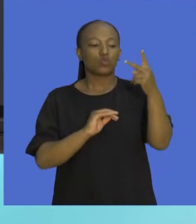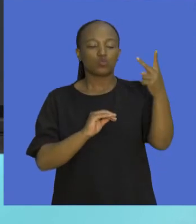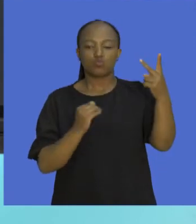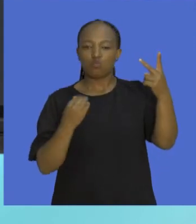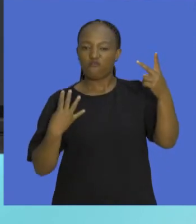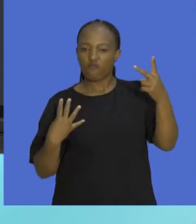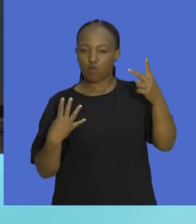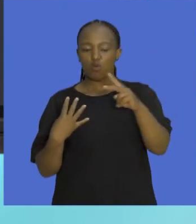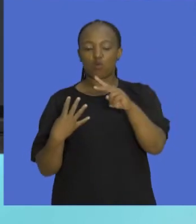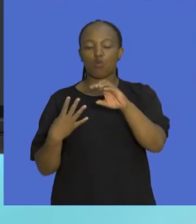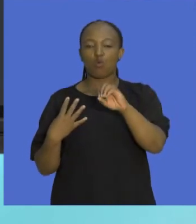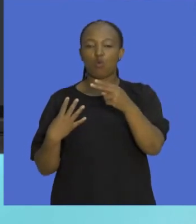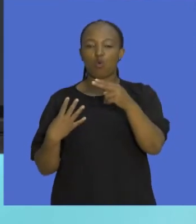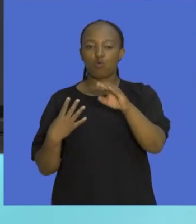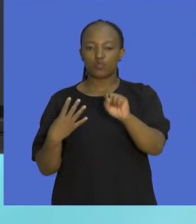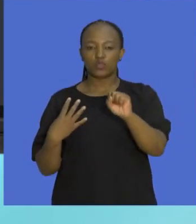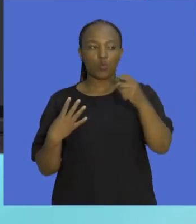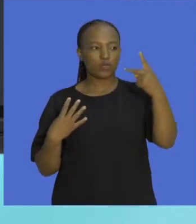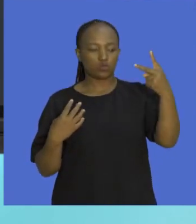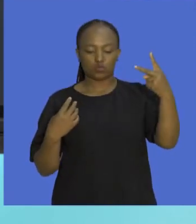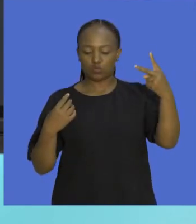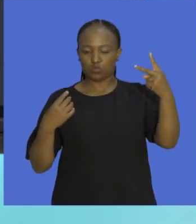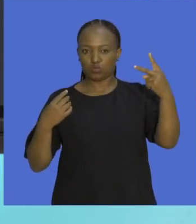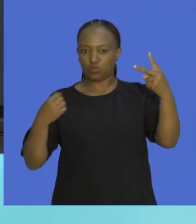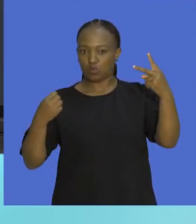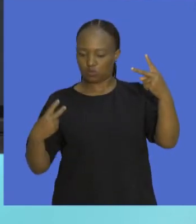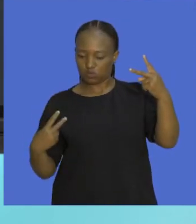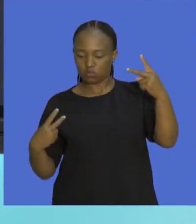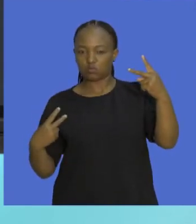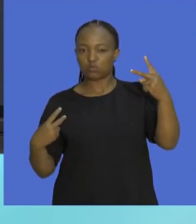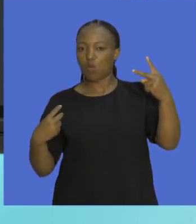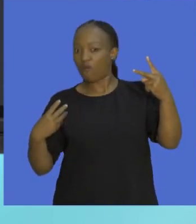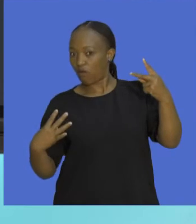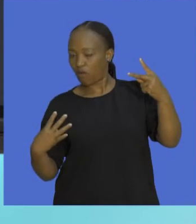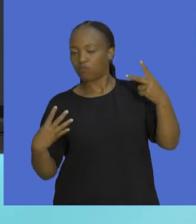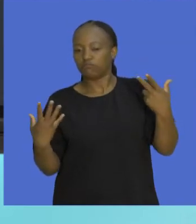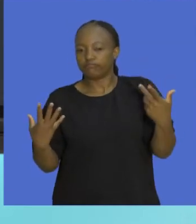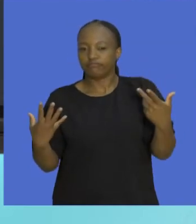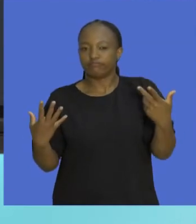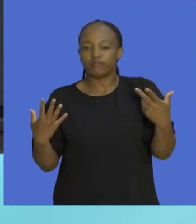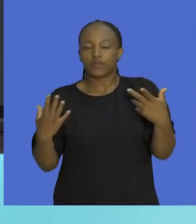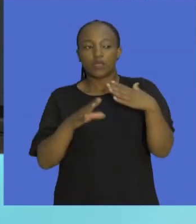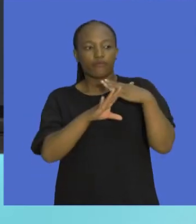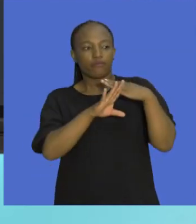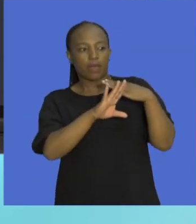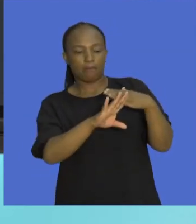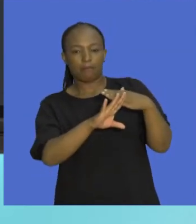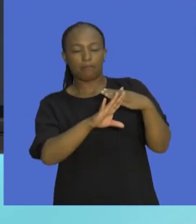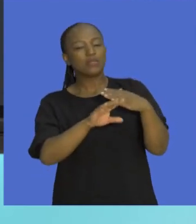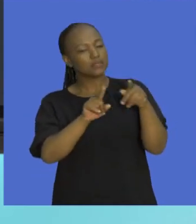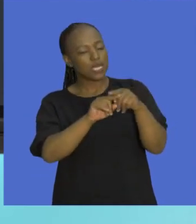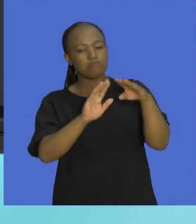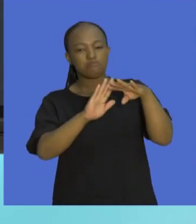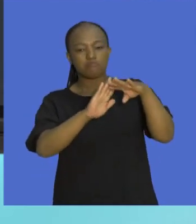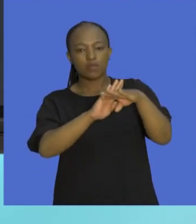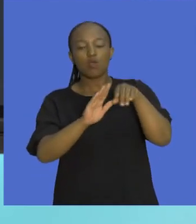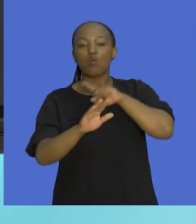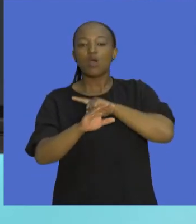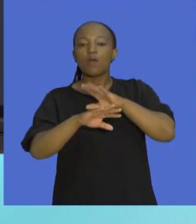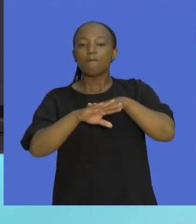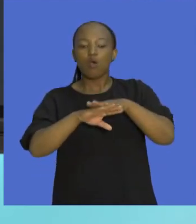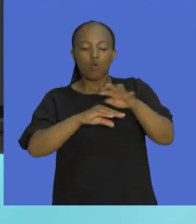ohms and the 4 ohms, we have a 2 ohm and another 2 ohm. If we check the effective resistance, still it will decrease